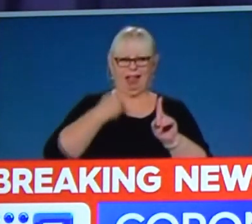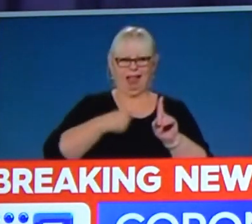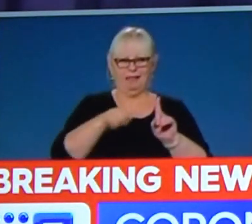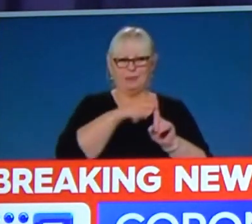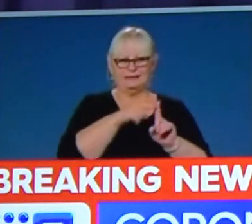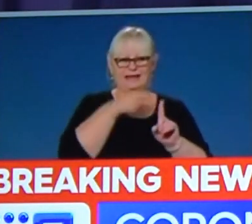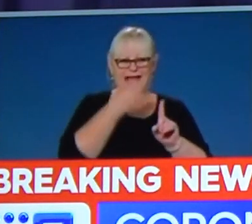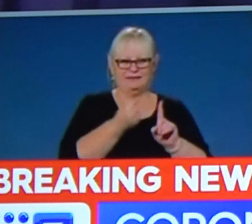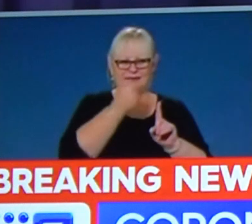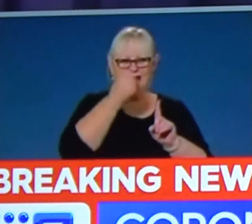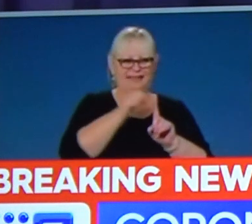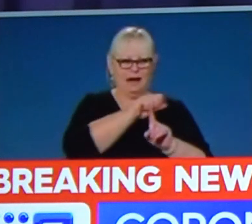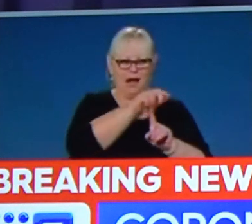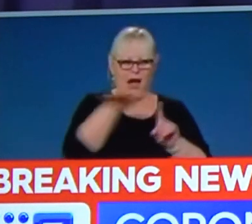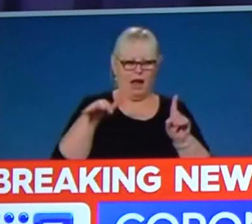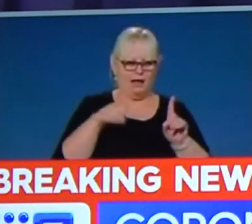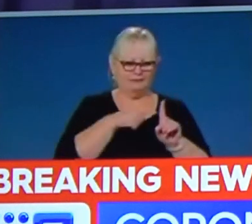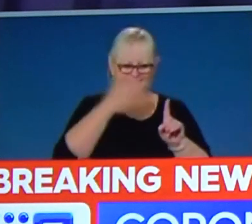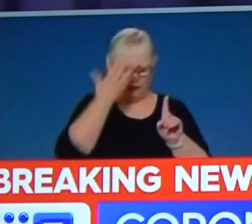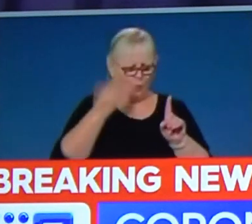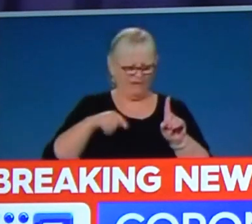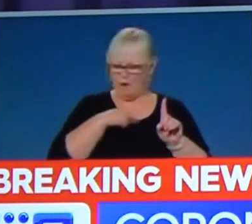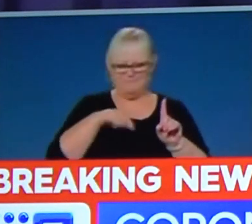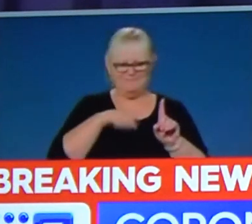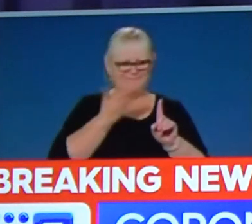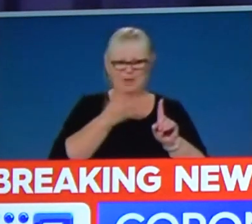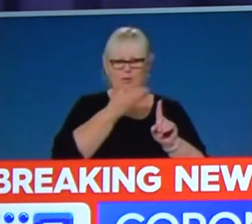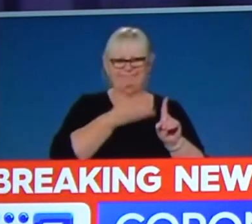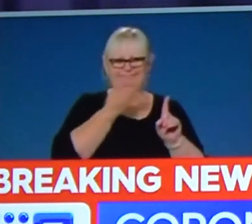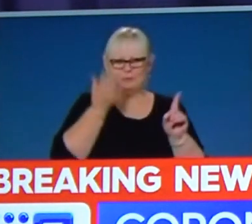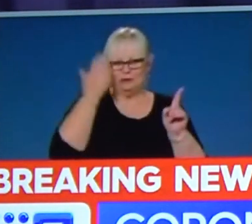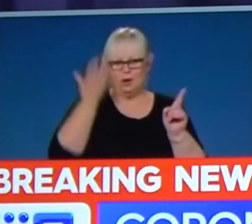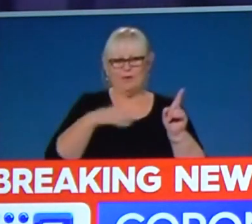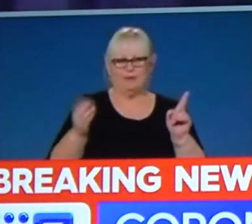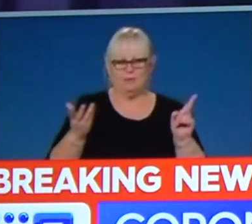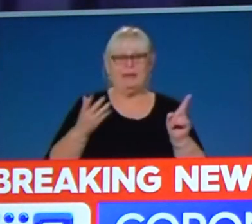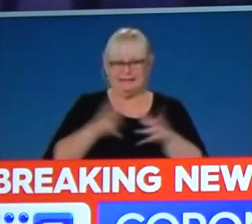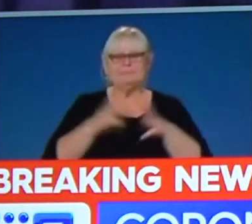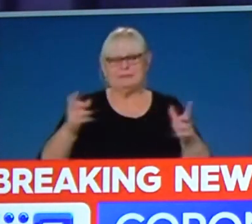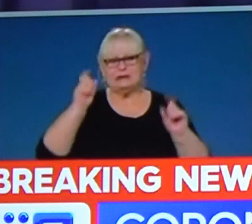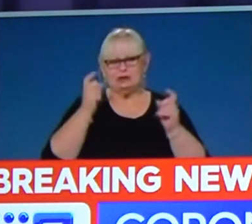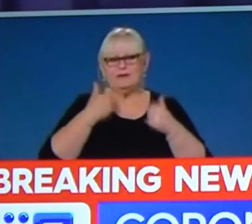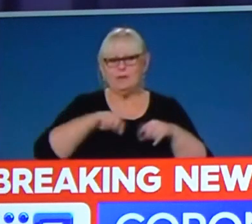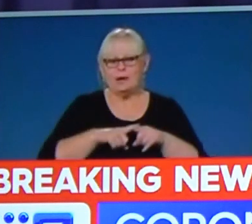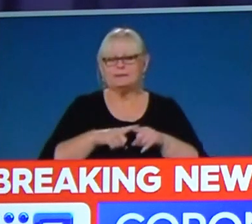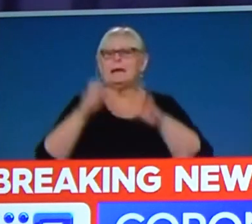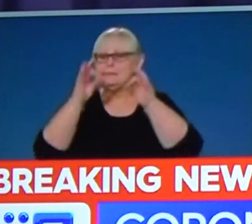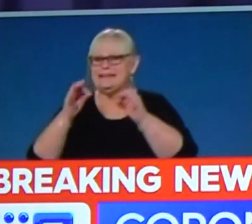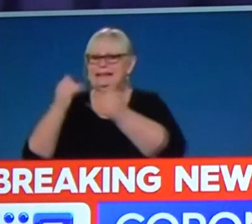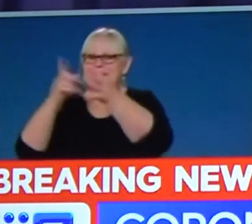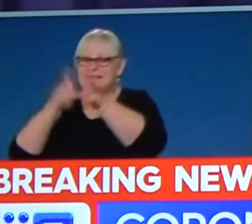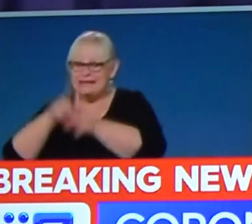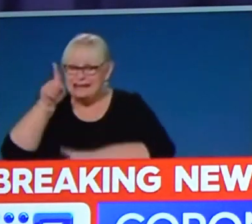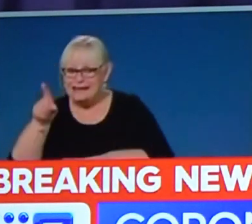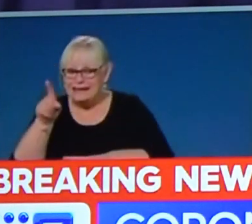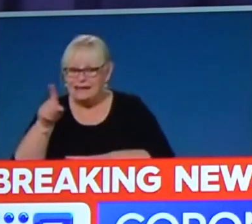without known links to a known case. And that is of concern, particularly in Sydney and to a